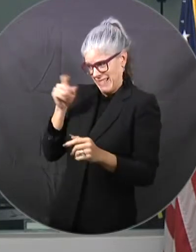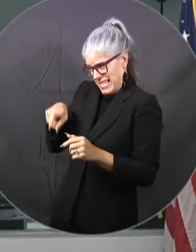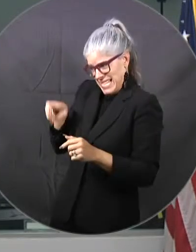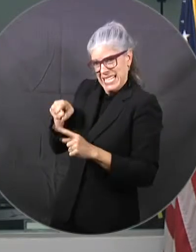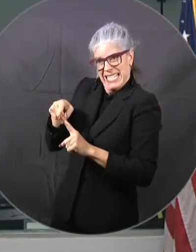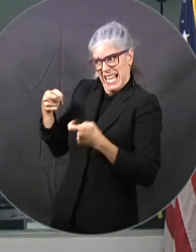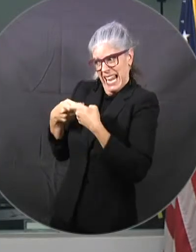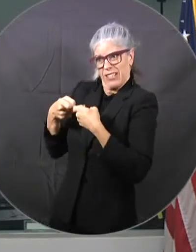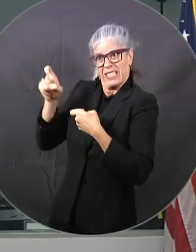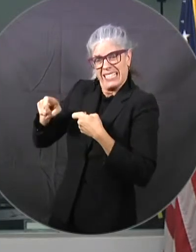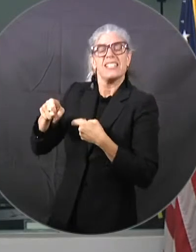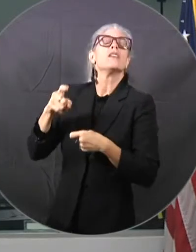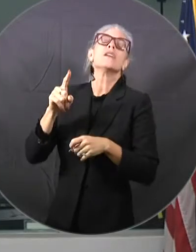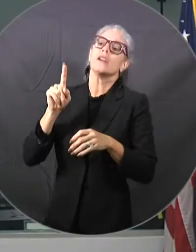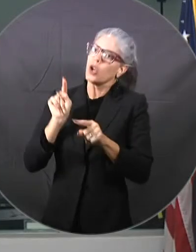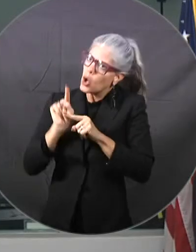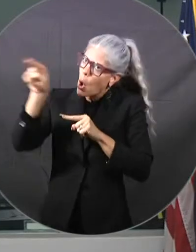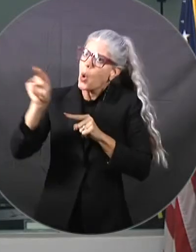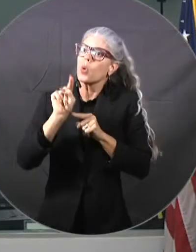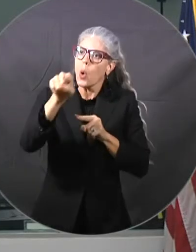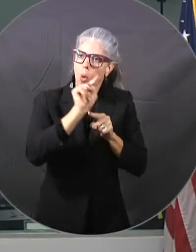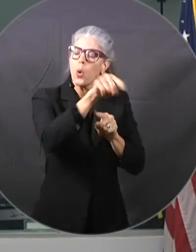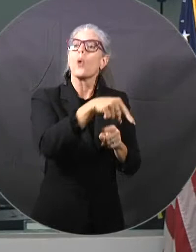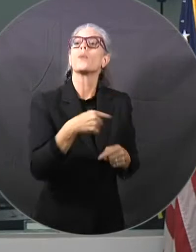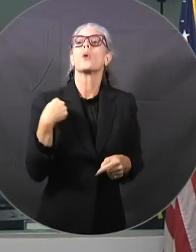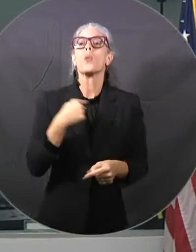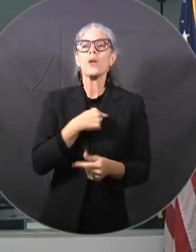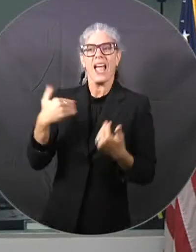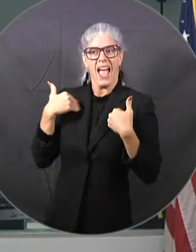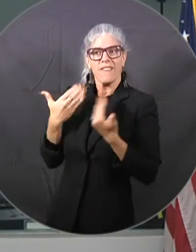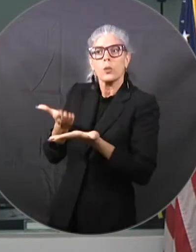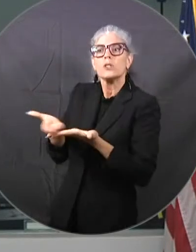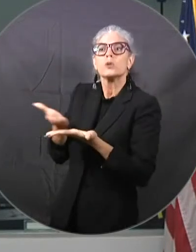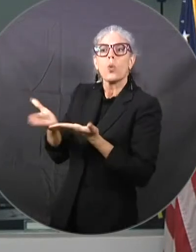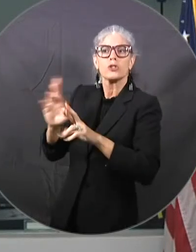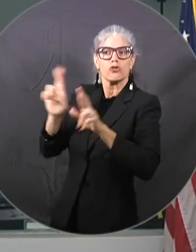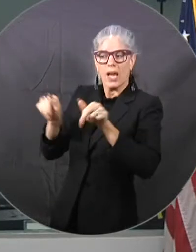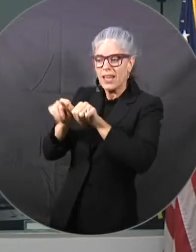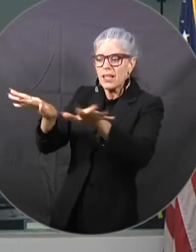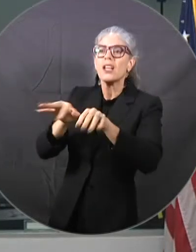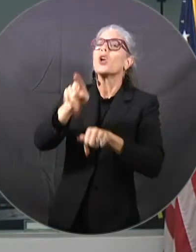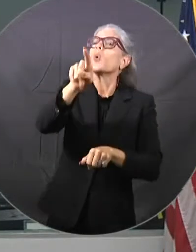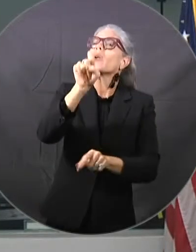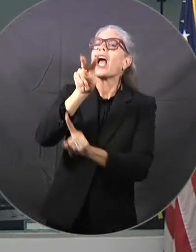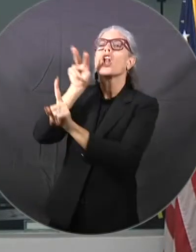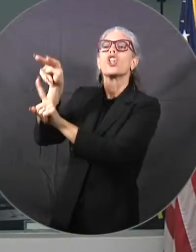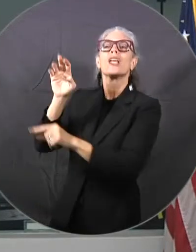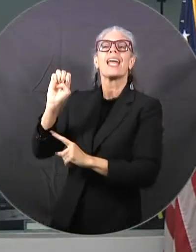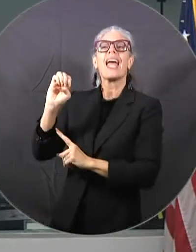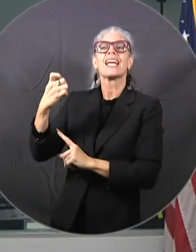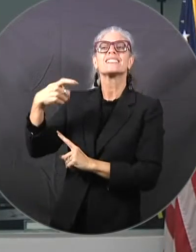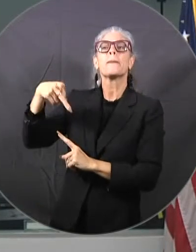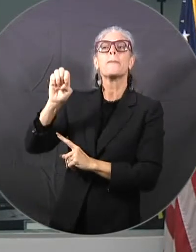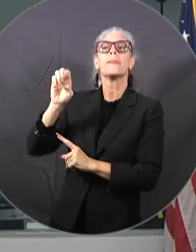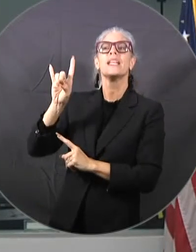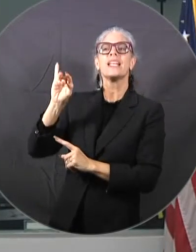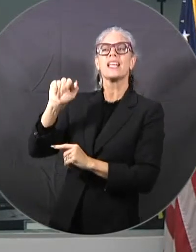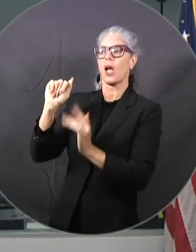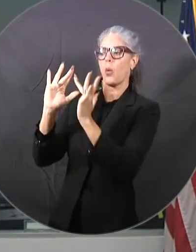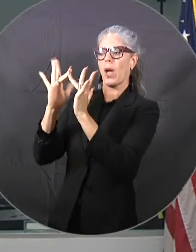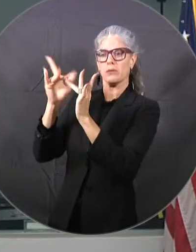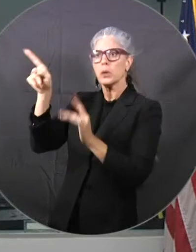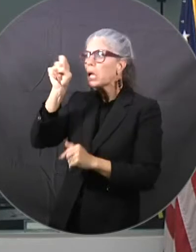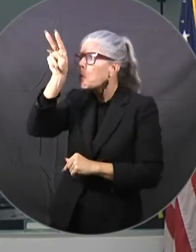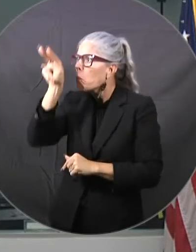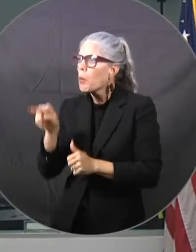being the Expedia website, so please make sure you do that. One of the things that I've been trying to do here for quite some time,